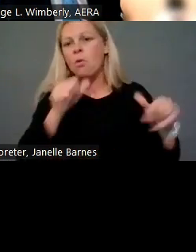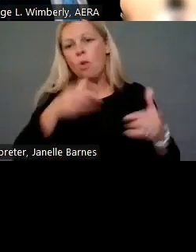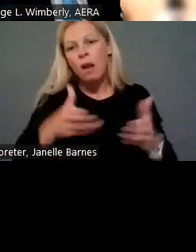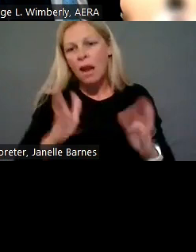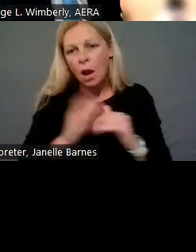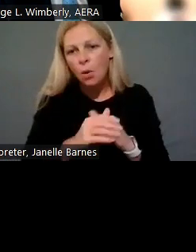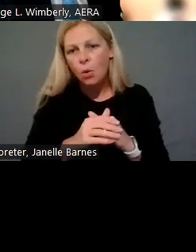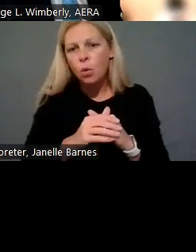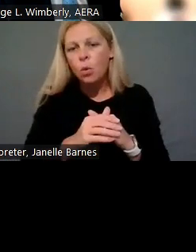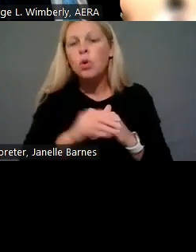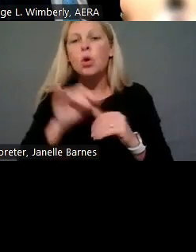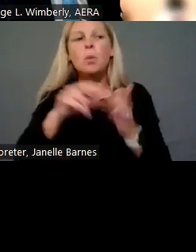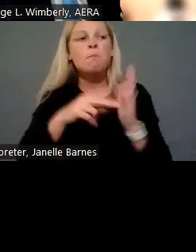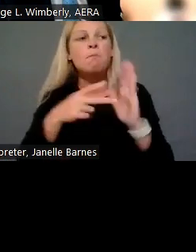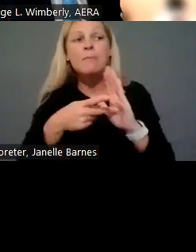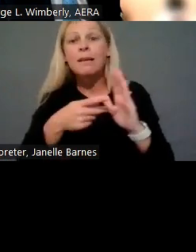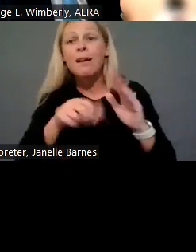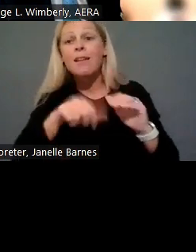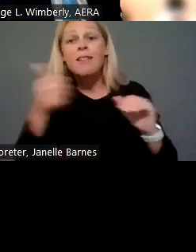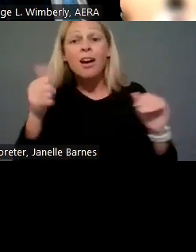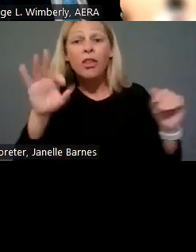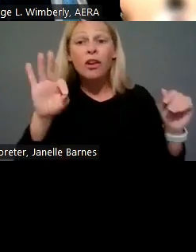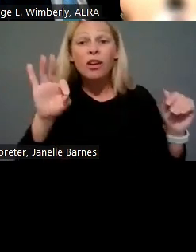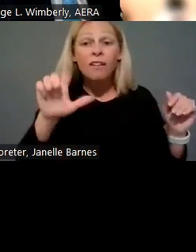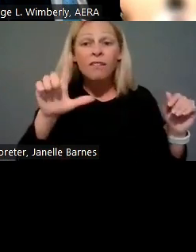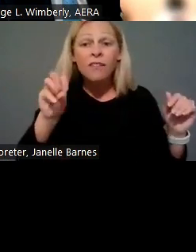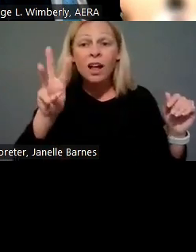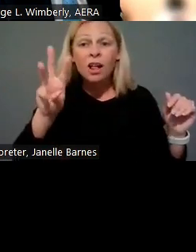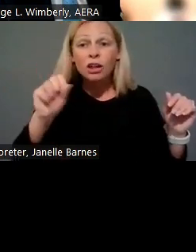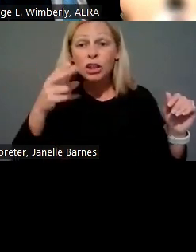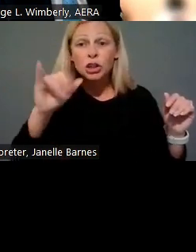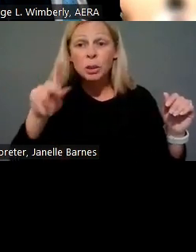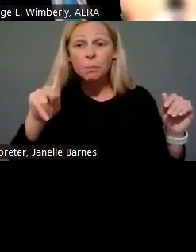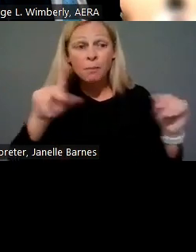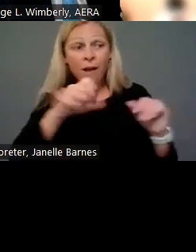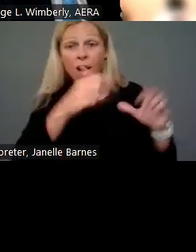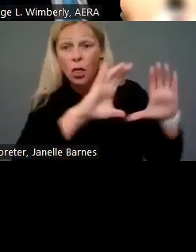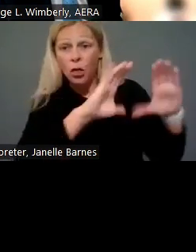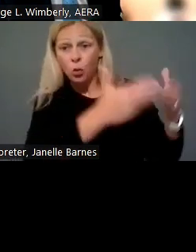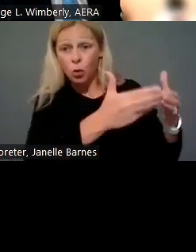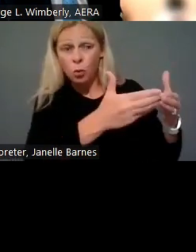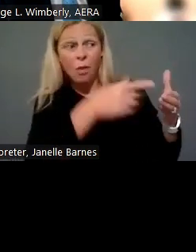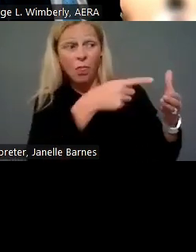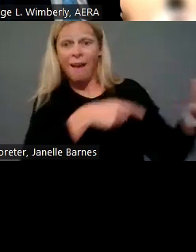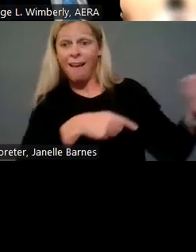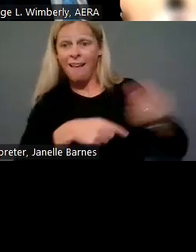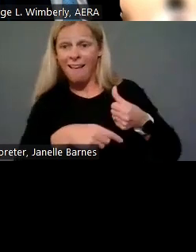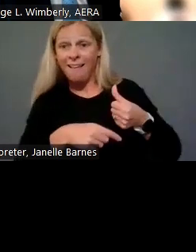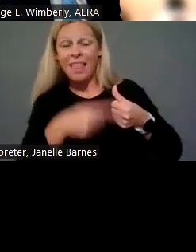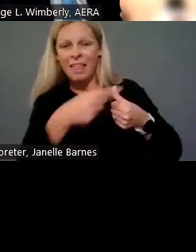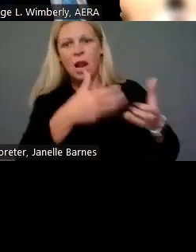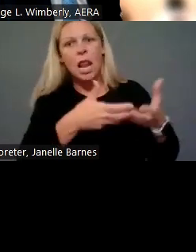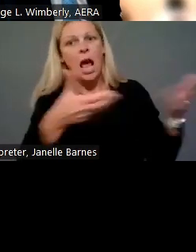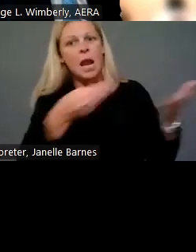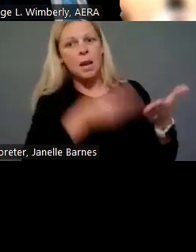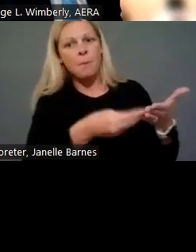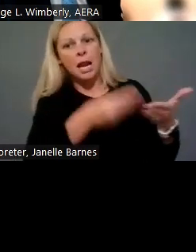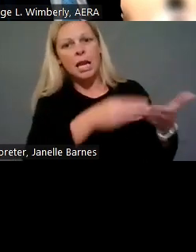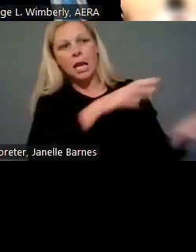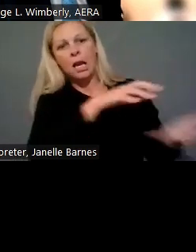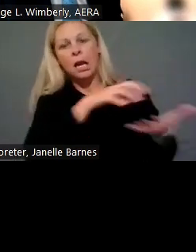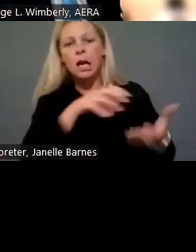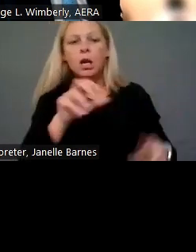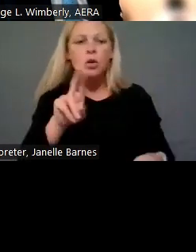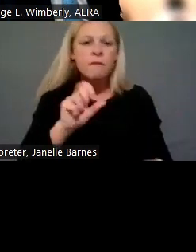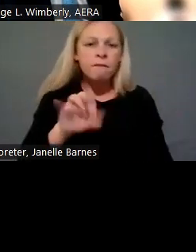there's another major fellowship that's out there. I know there's some other major ones that have large stipends. I know NSF gives some